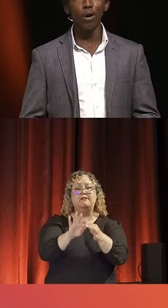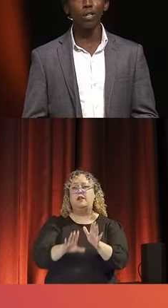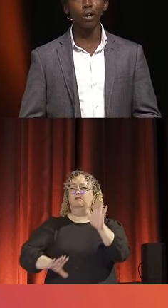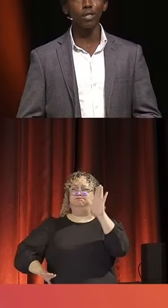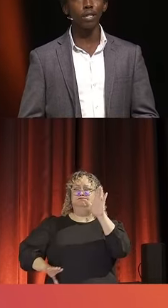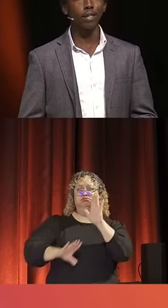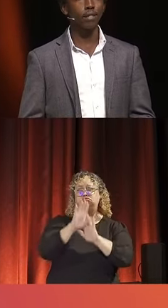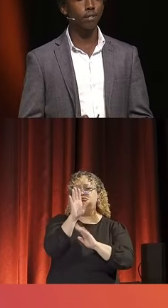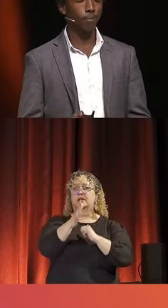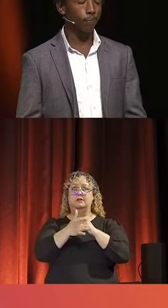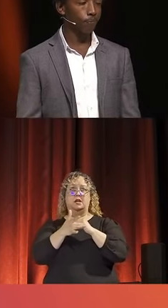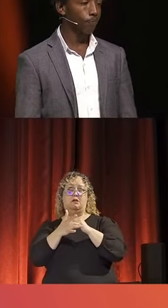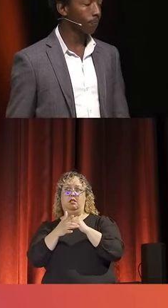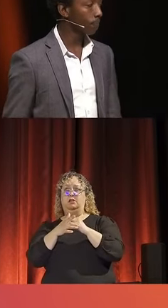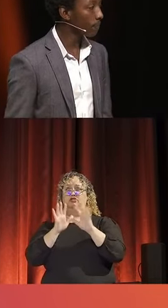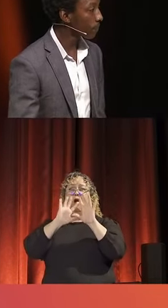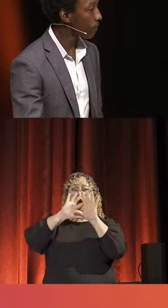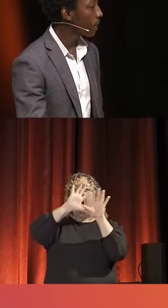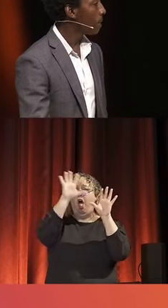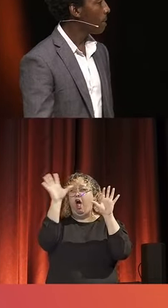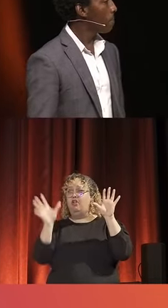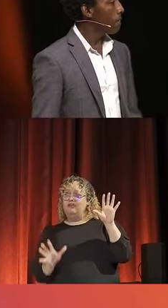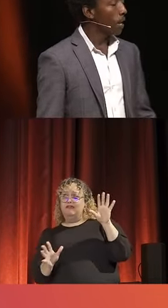all around the continent.